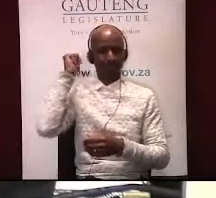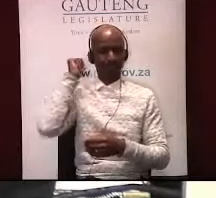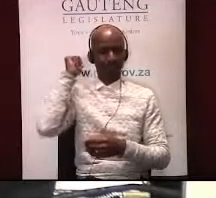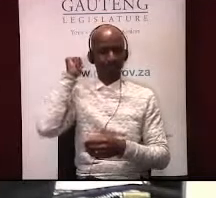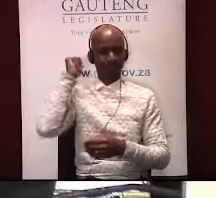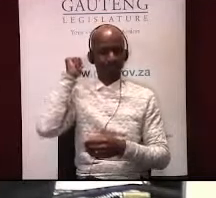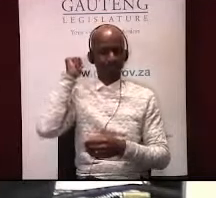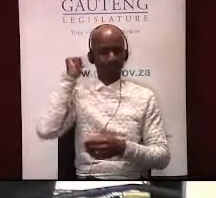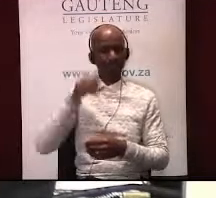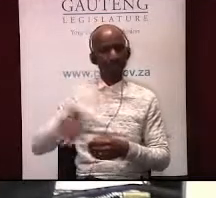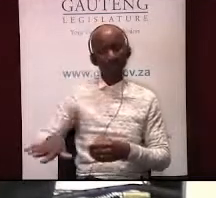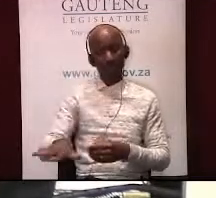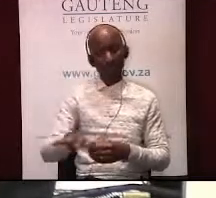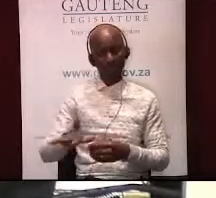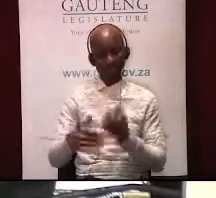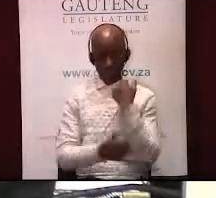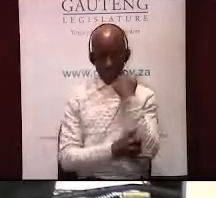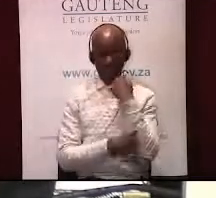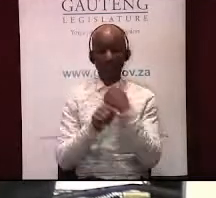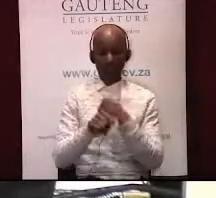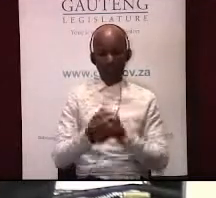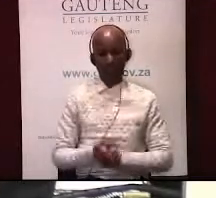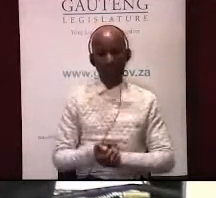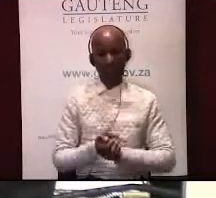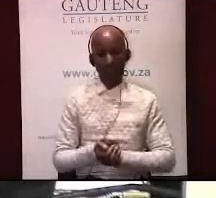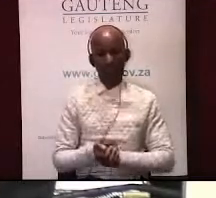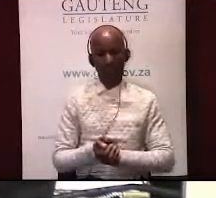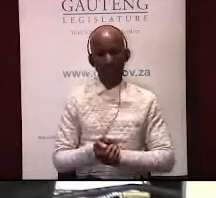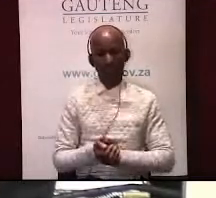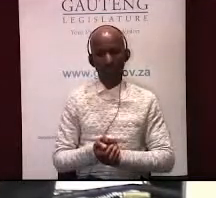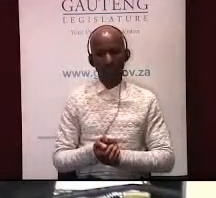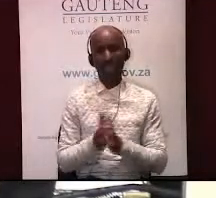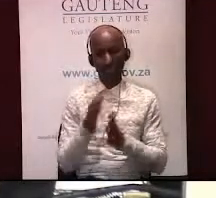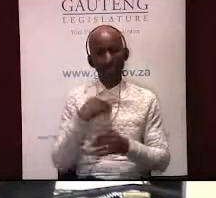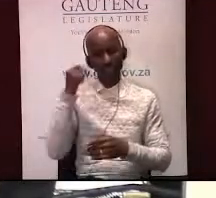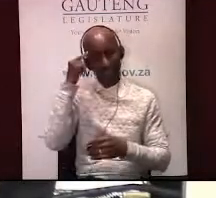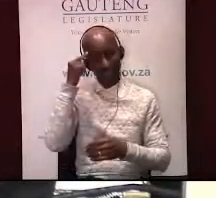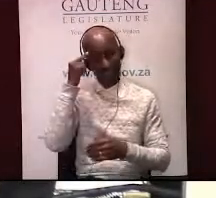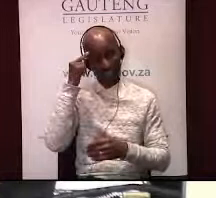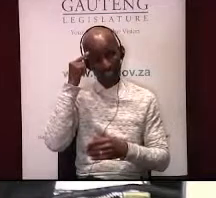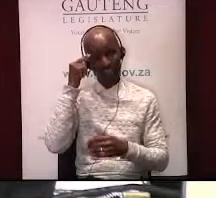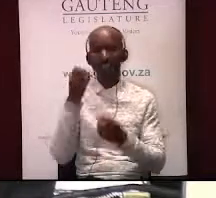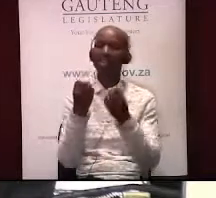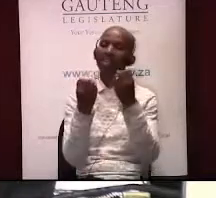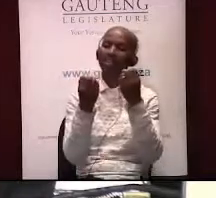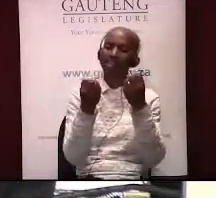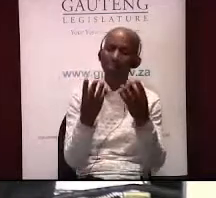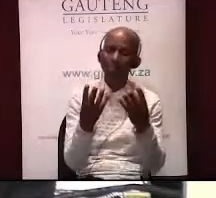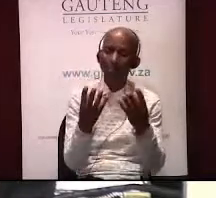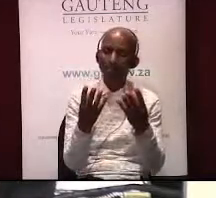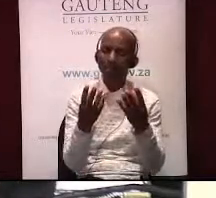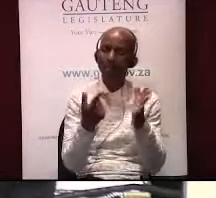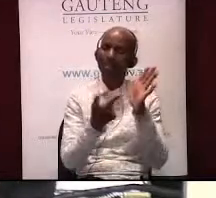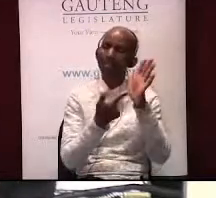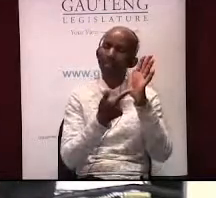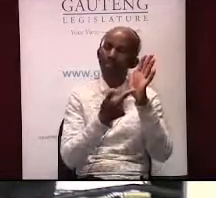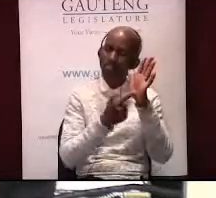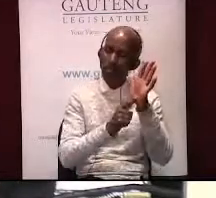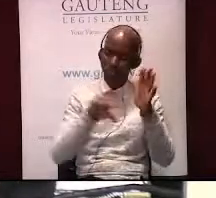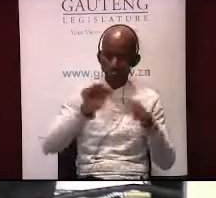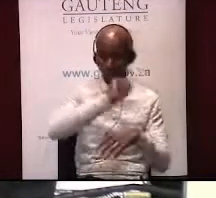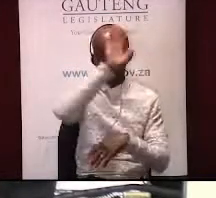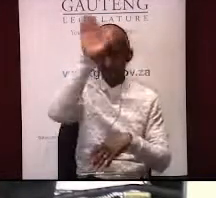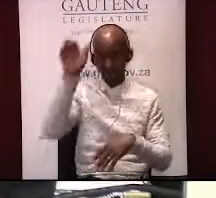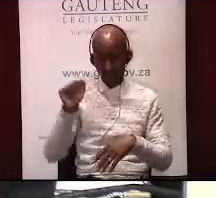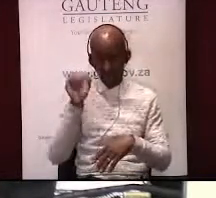the country as a whole. And I think the statistics of the South